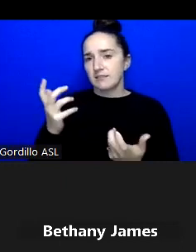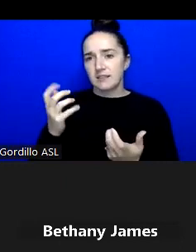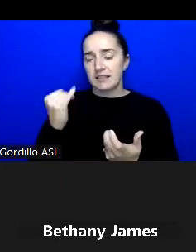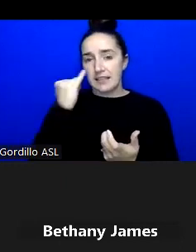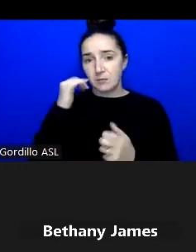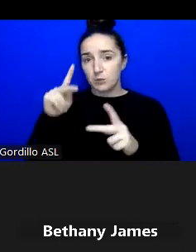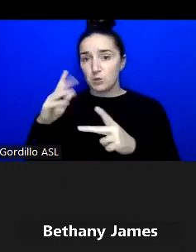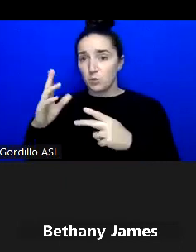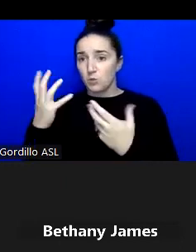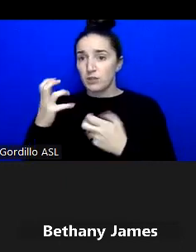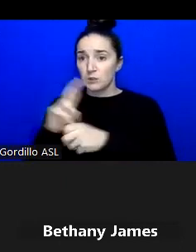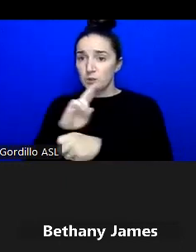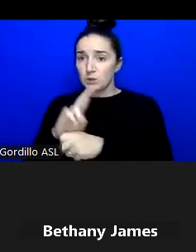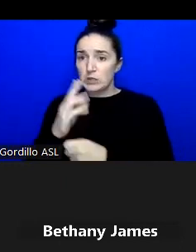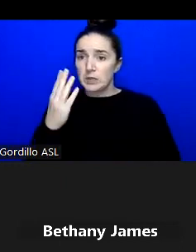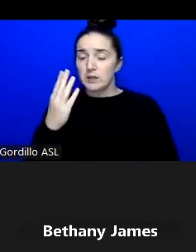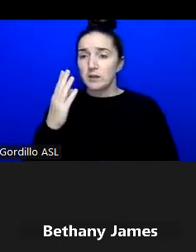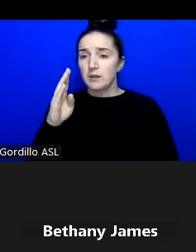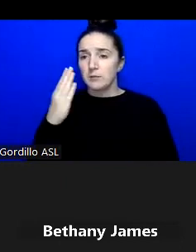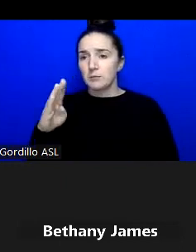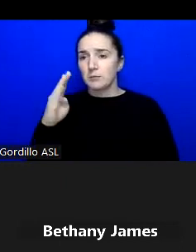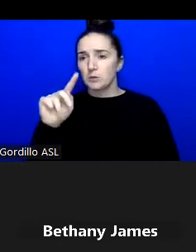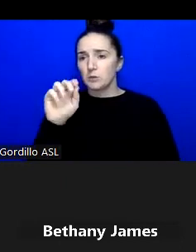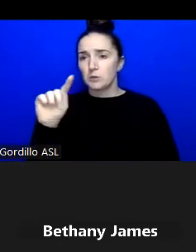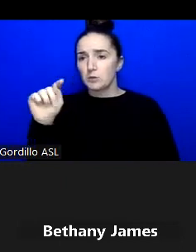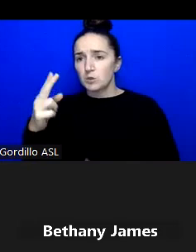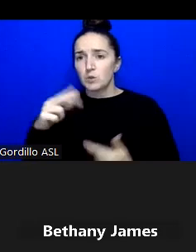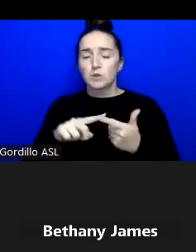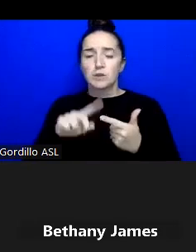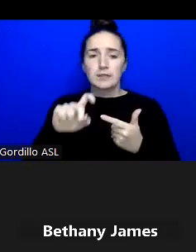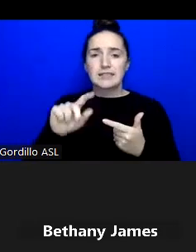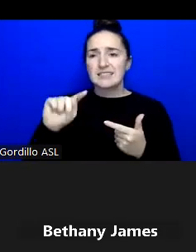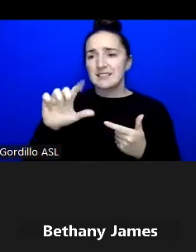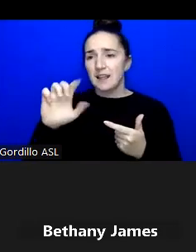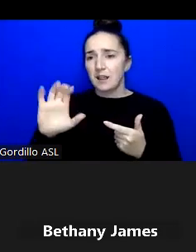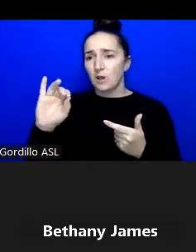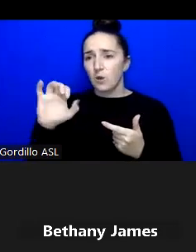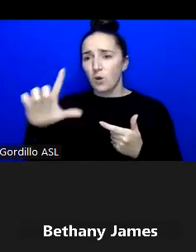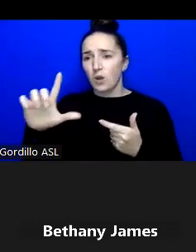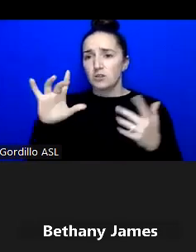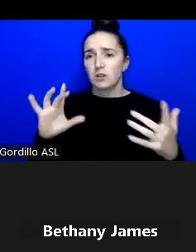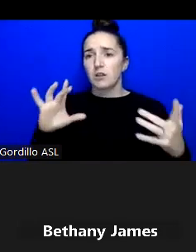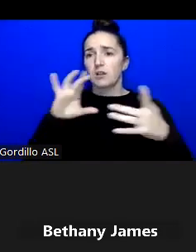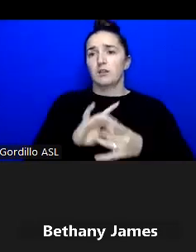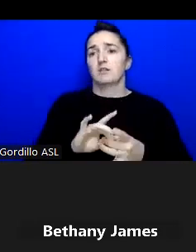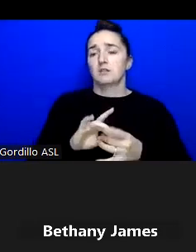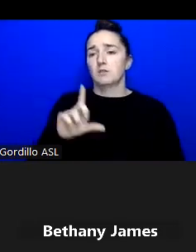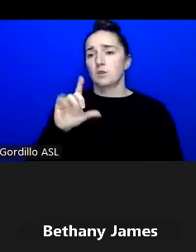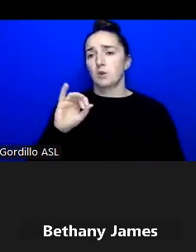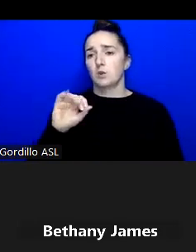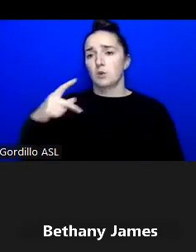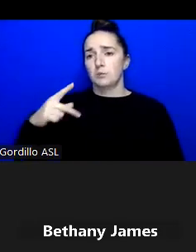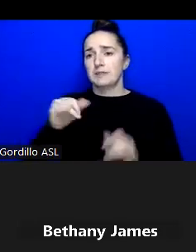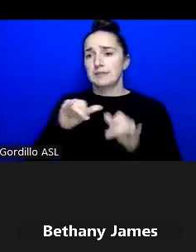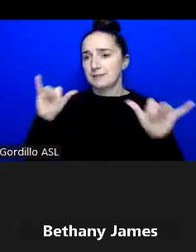Bluetooth? Do they need a feature like a telecoil so they can be able to tap into a loop system? Is rechargeability something